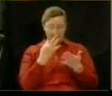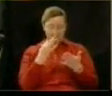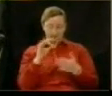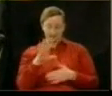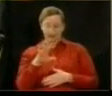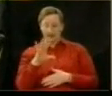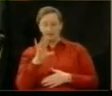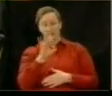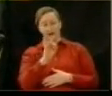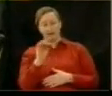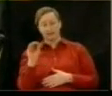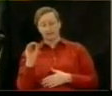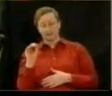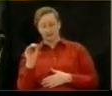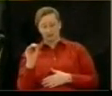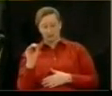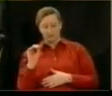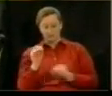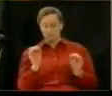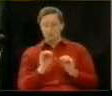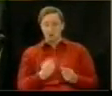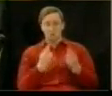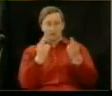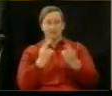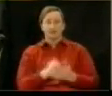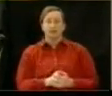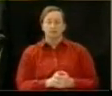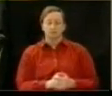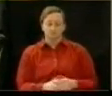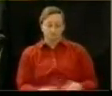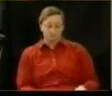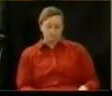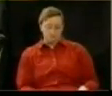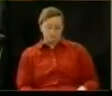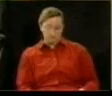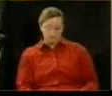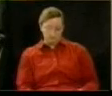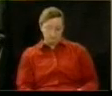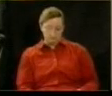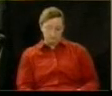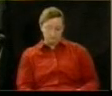vote of 8-0, also had no recommendation.